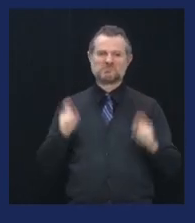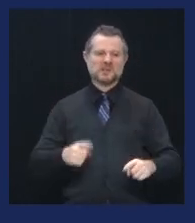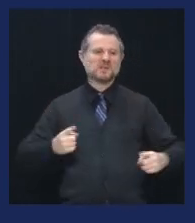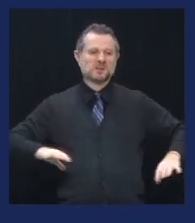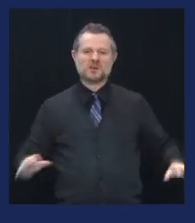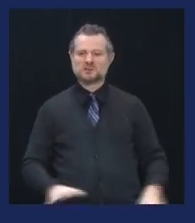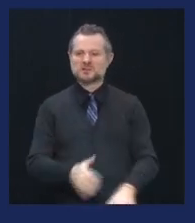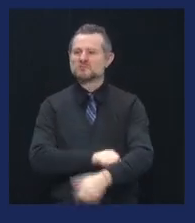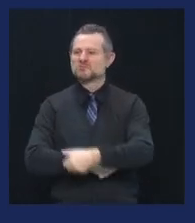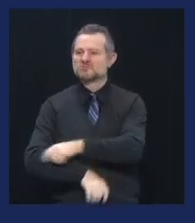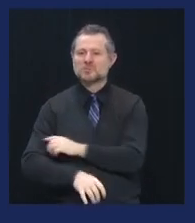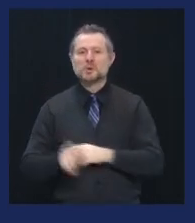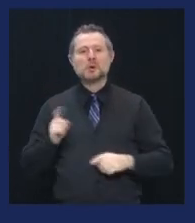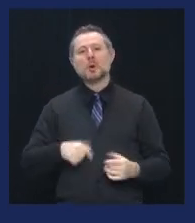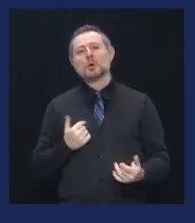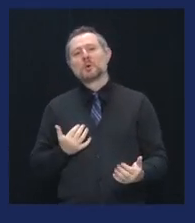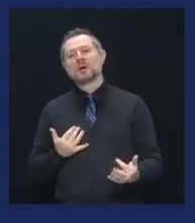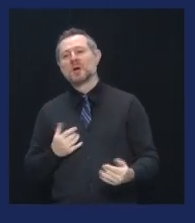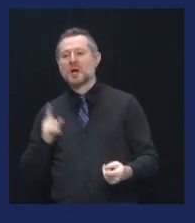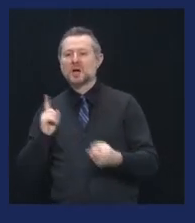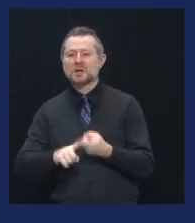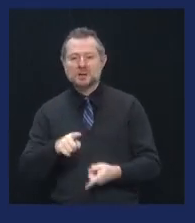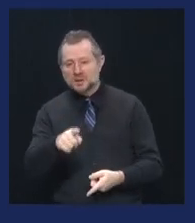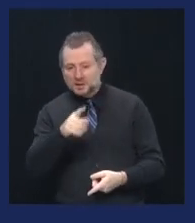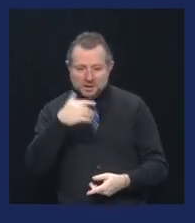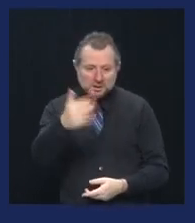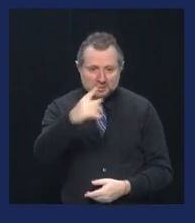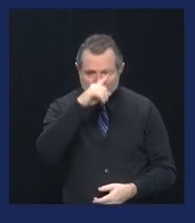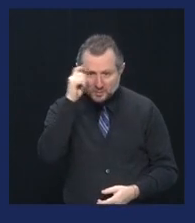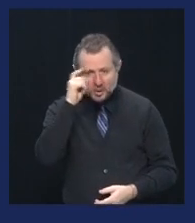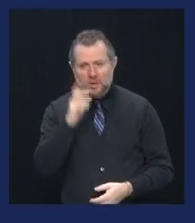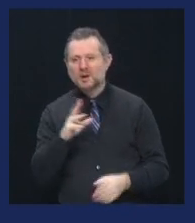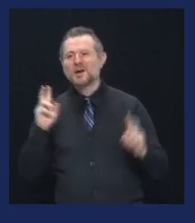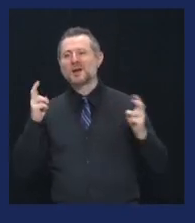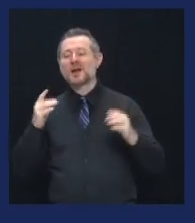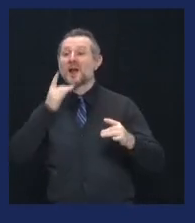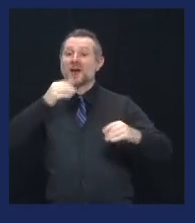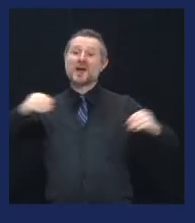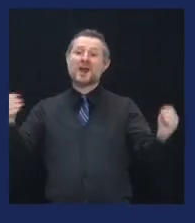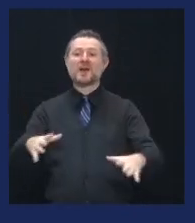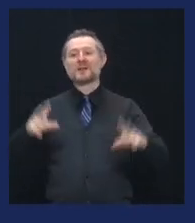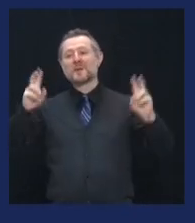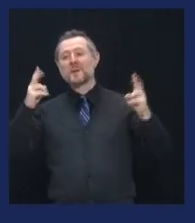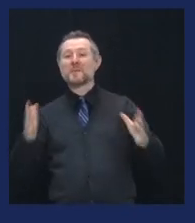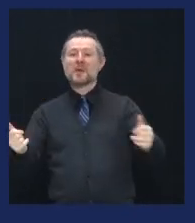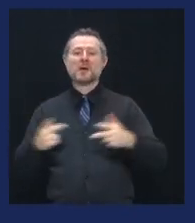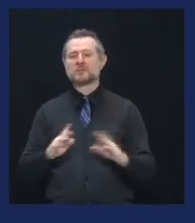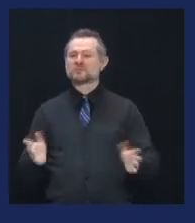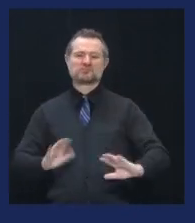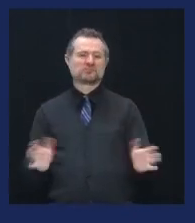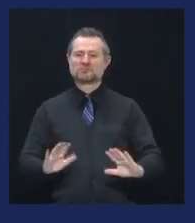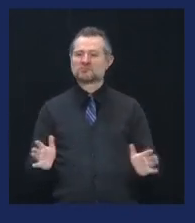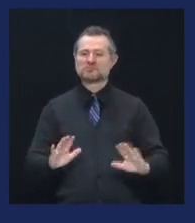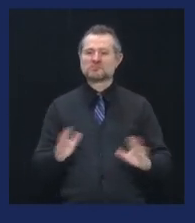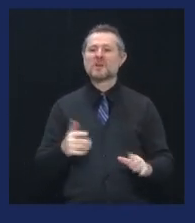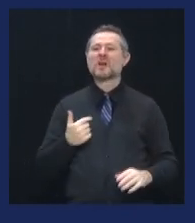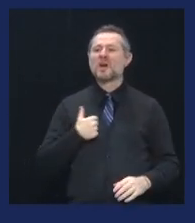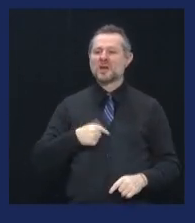the lights back on for the arts and provide a living wage for artists. We will not let the curtain fall on